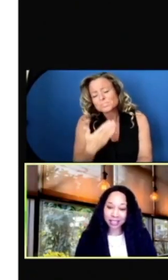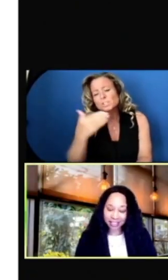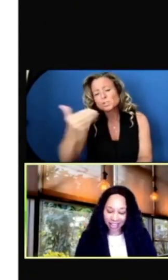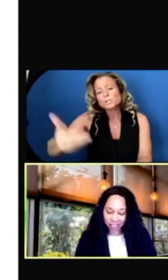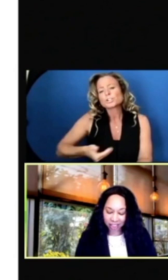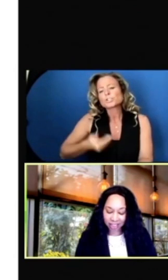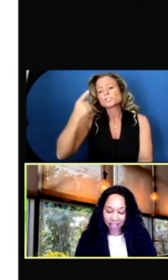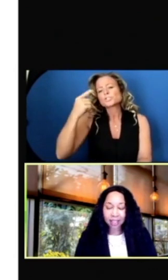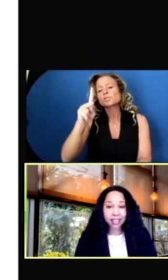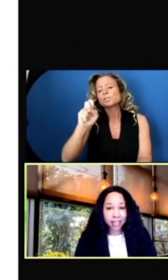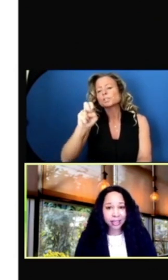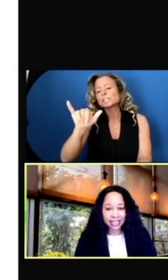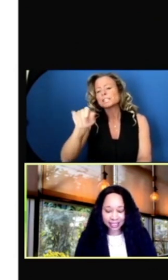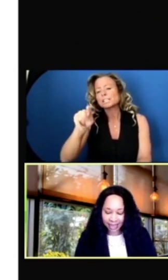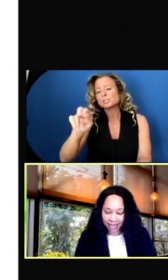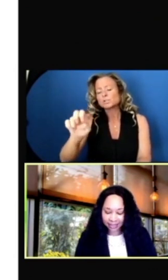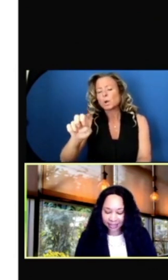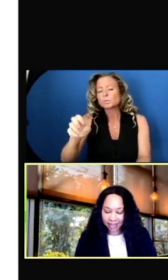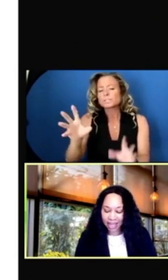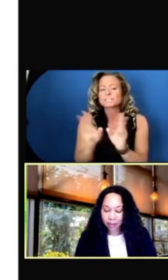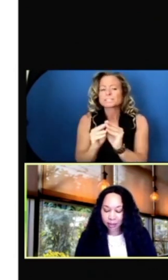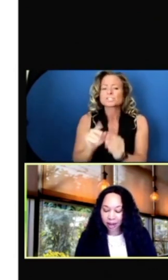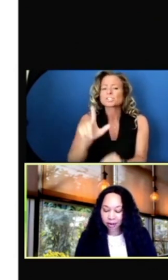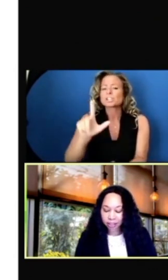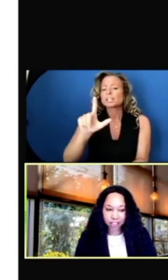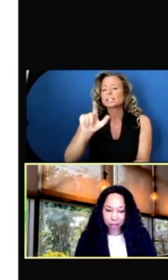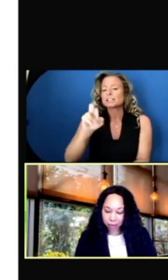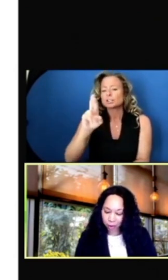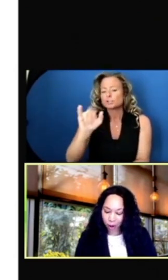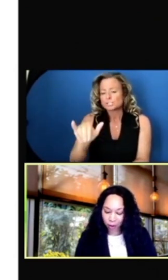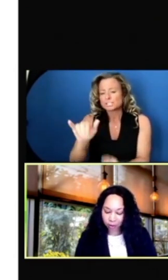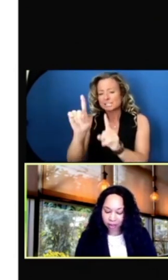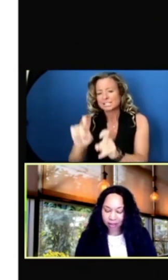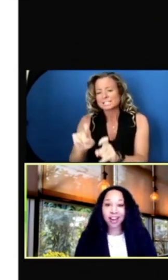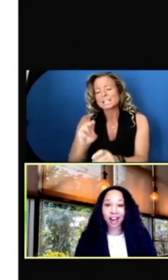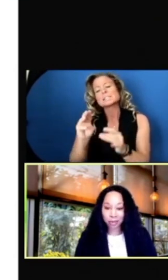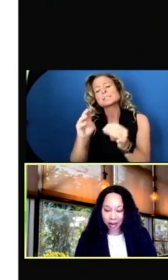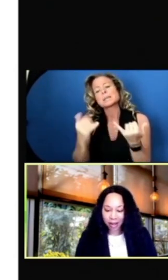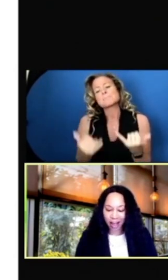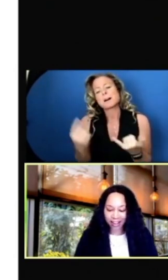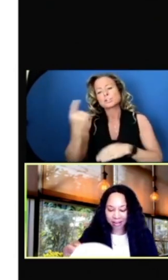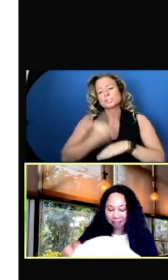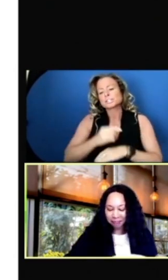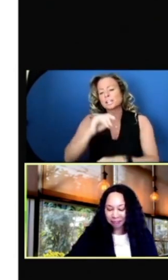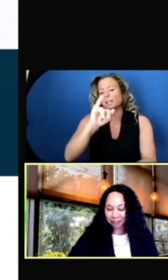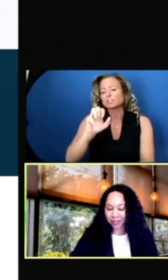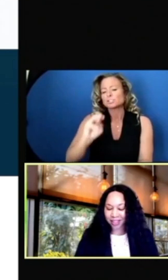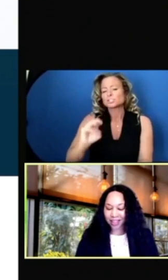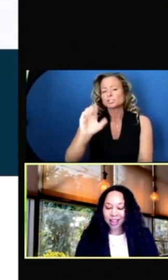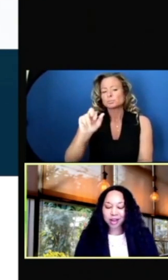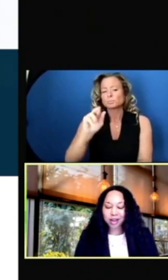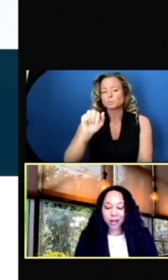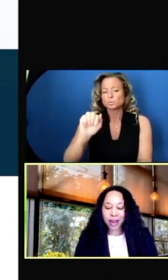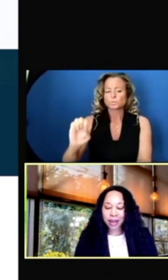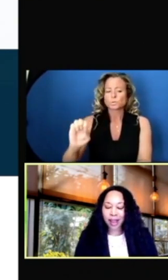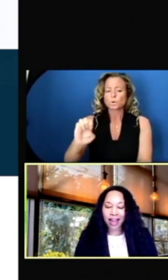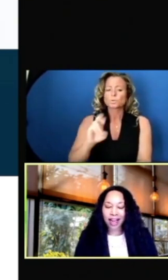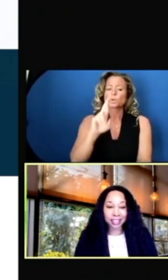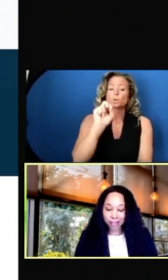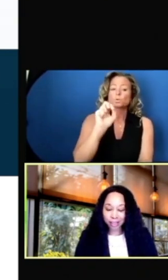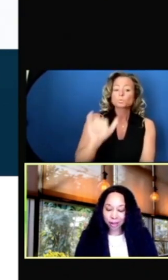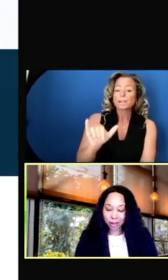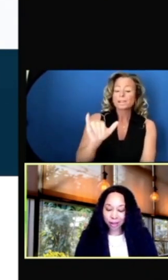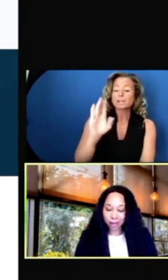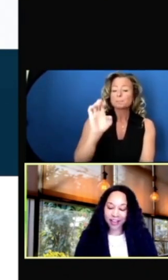keynote session, Literacy Tests and the Modern Day Jim Crow, Dr. Ray Block. Dr. Ray Block